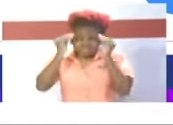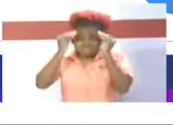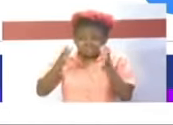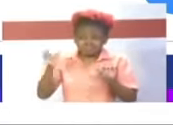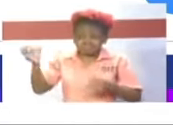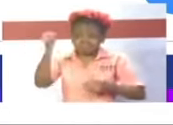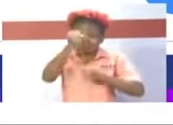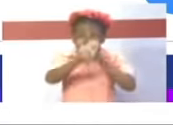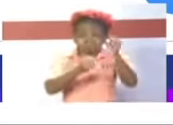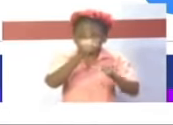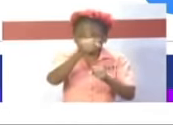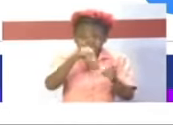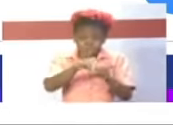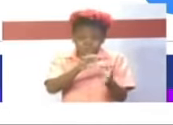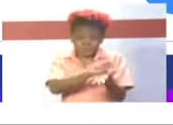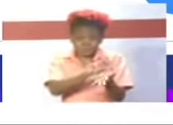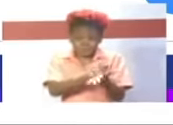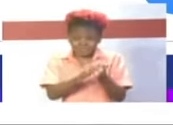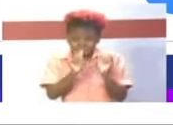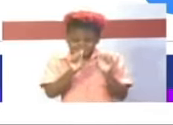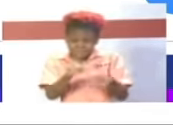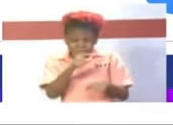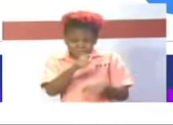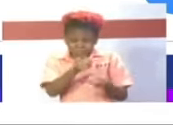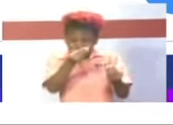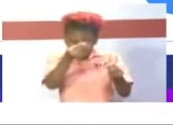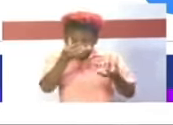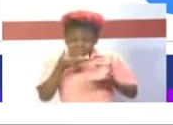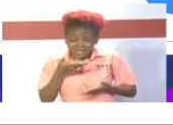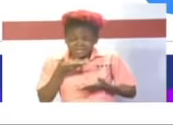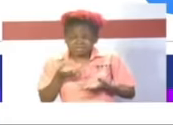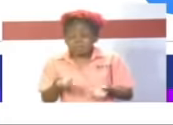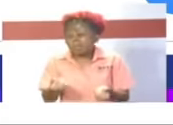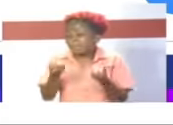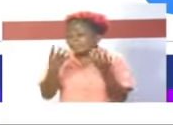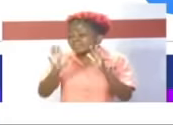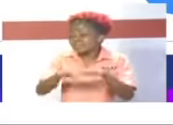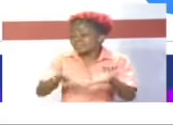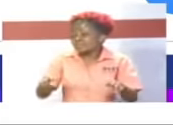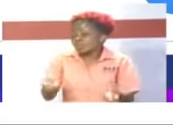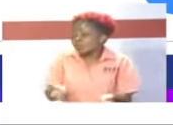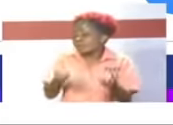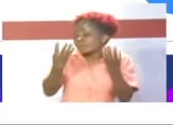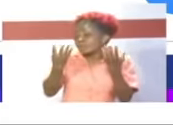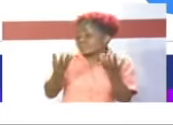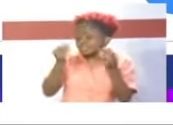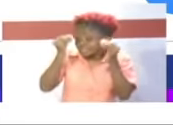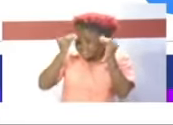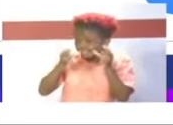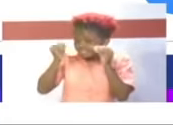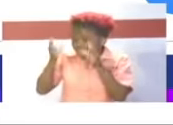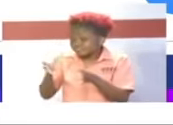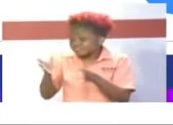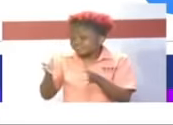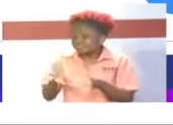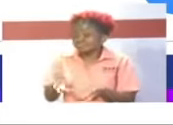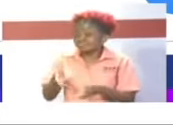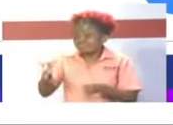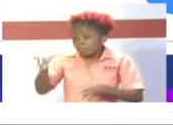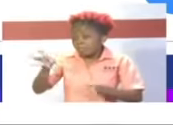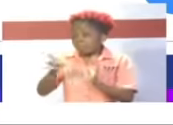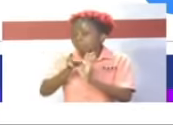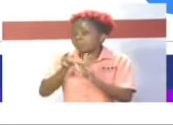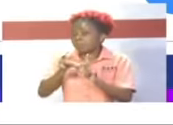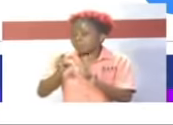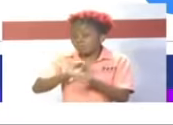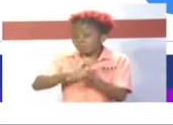with COVID-19, whether they have been hospitalized, whether severe or critical, deaths, if any, within the school system since the